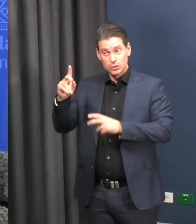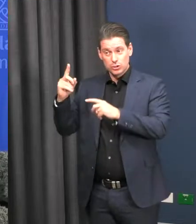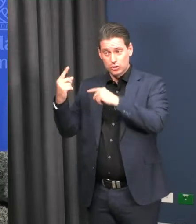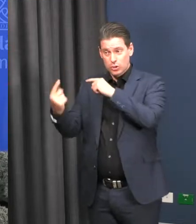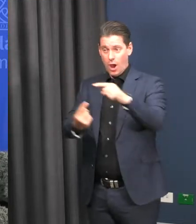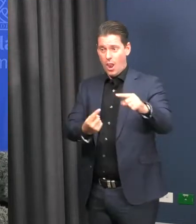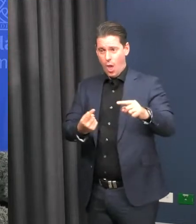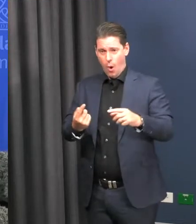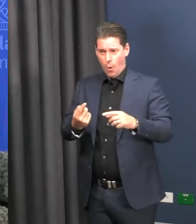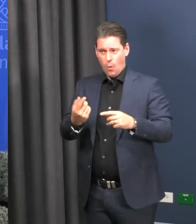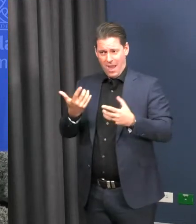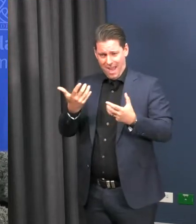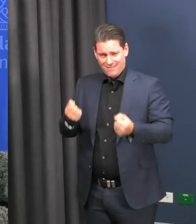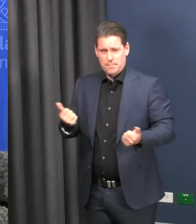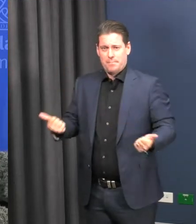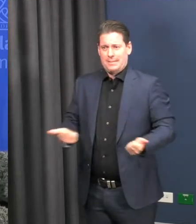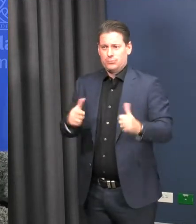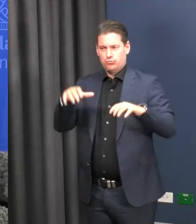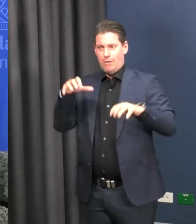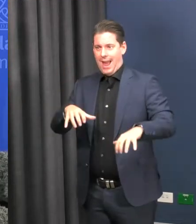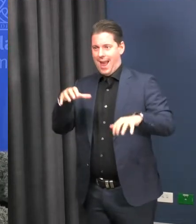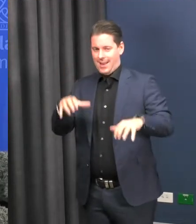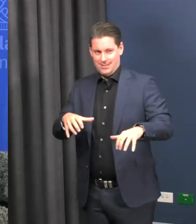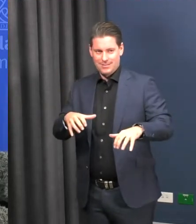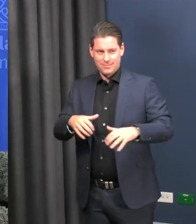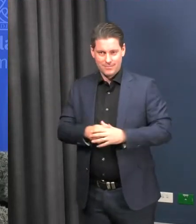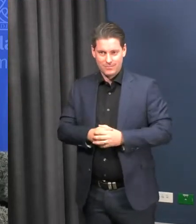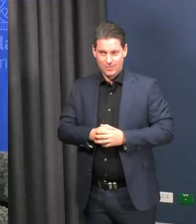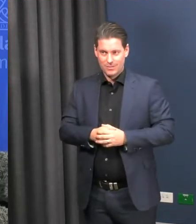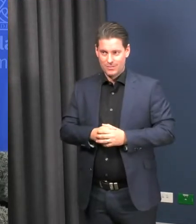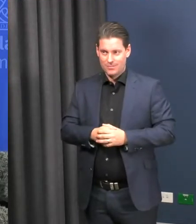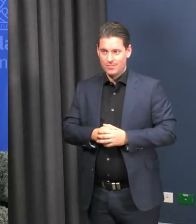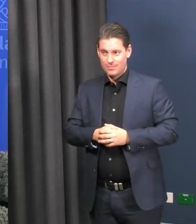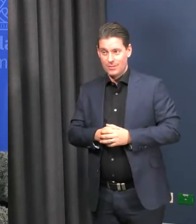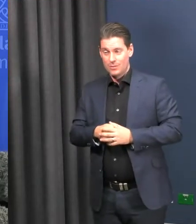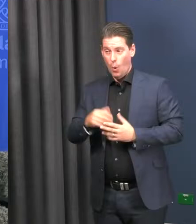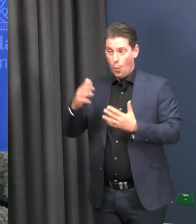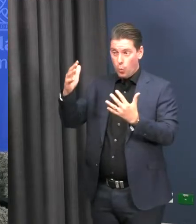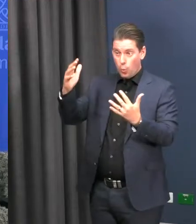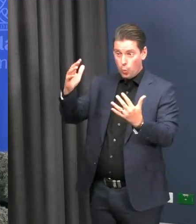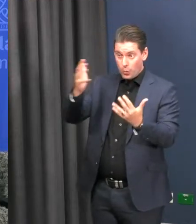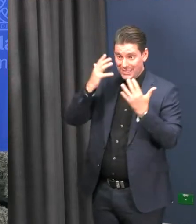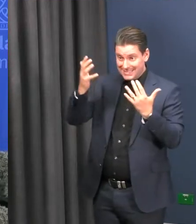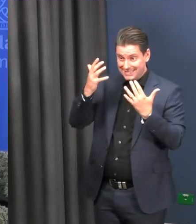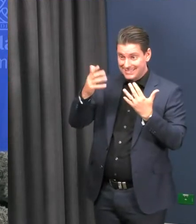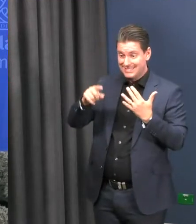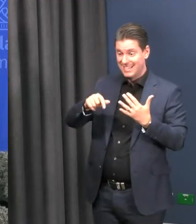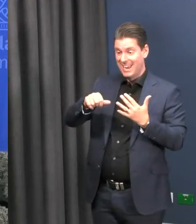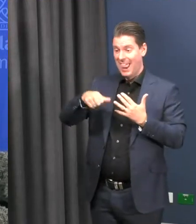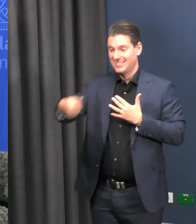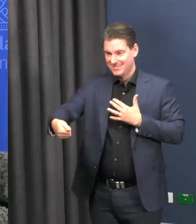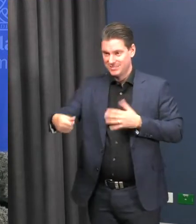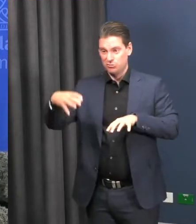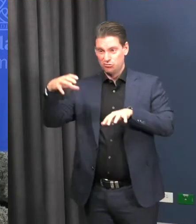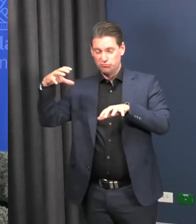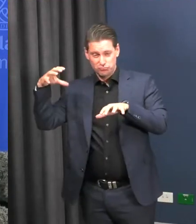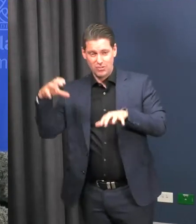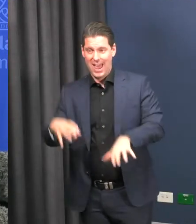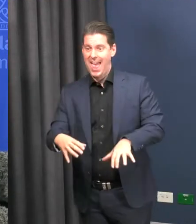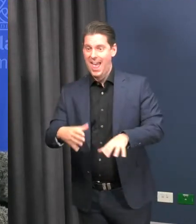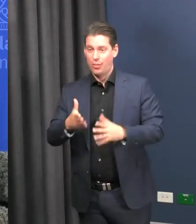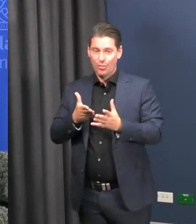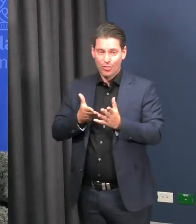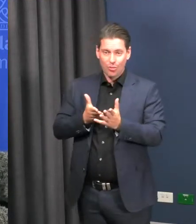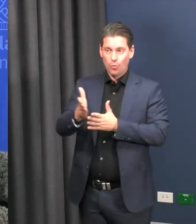rain, and it is important that people are ready for that third phase long after those destructive winds disappear and beyond into the